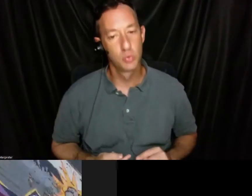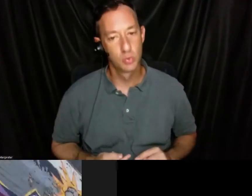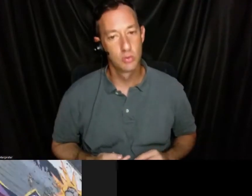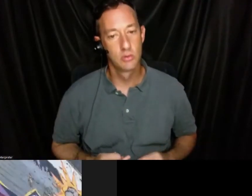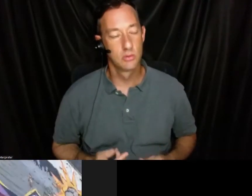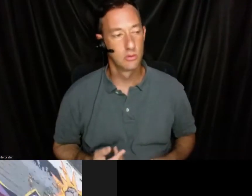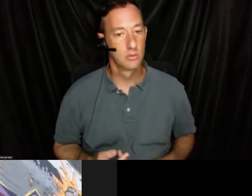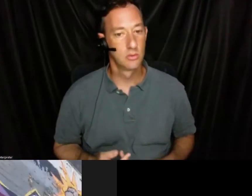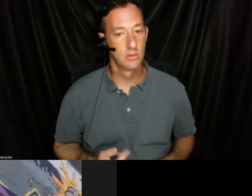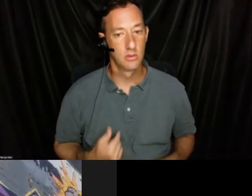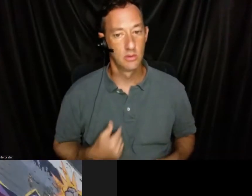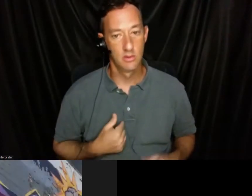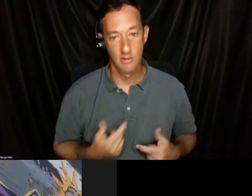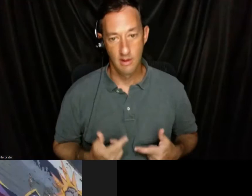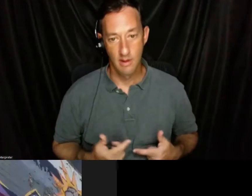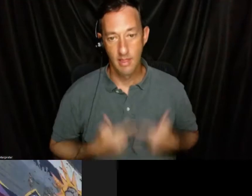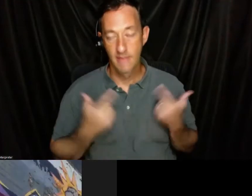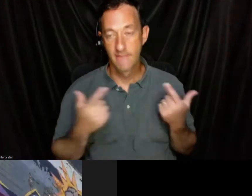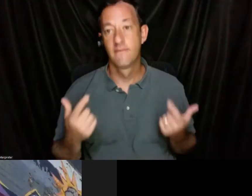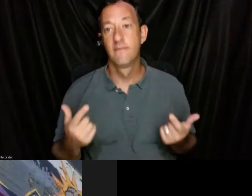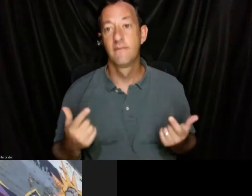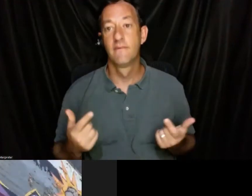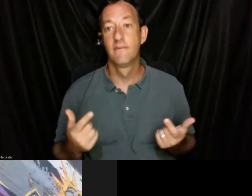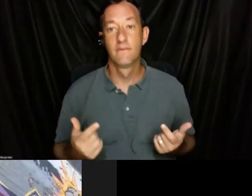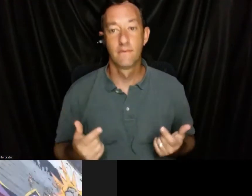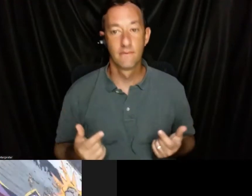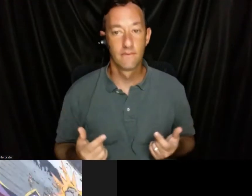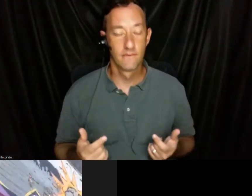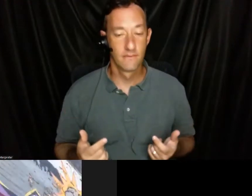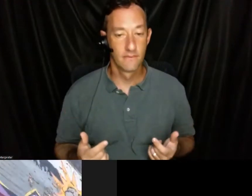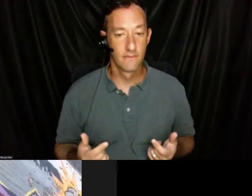in a place that, you know,